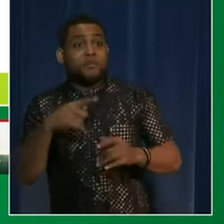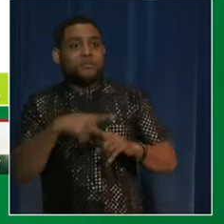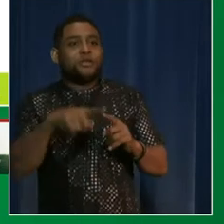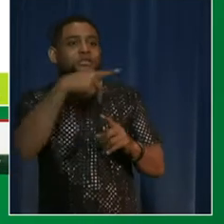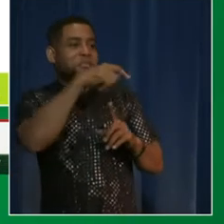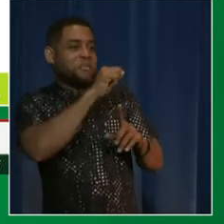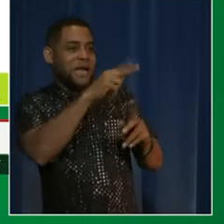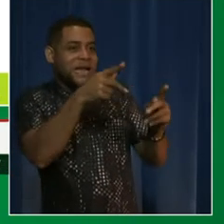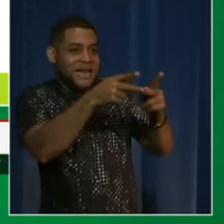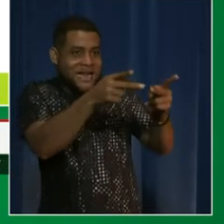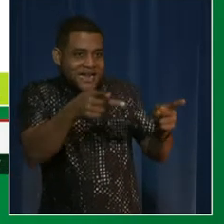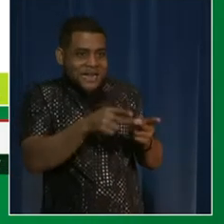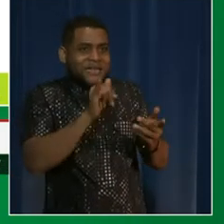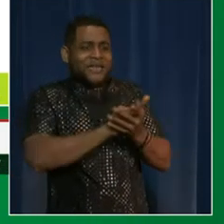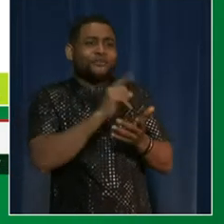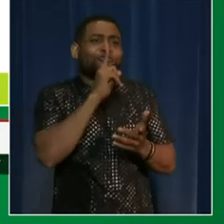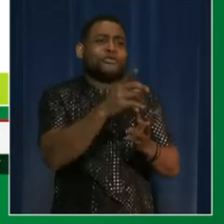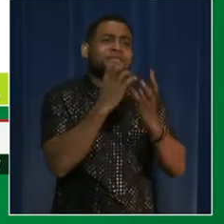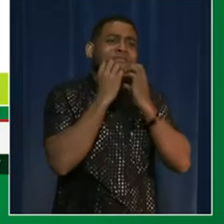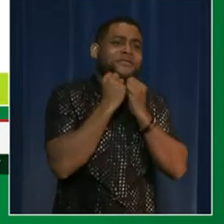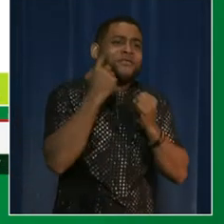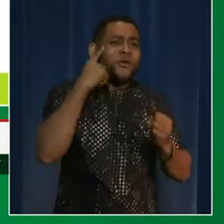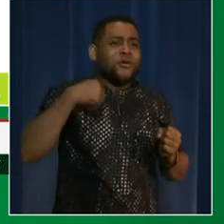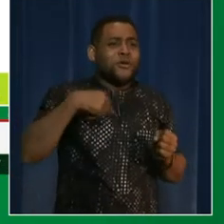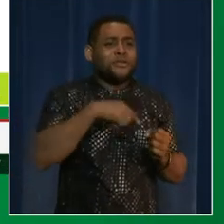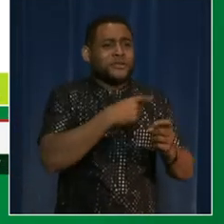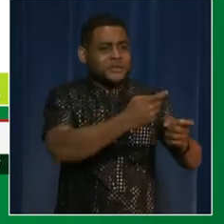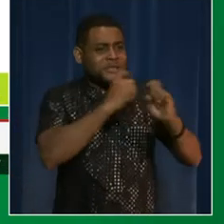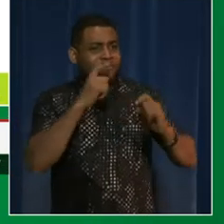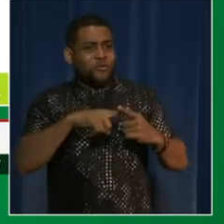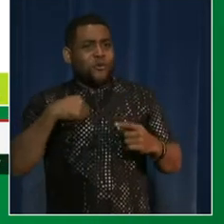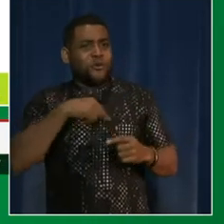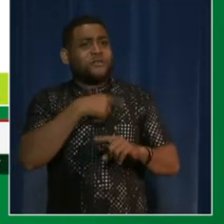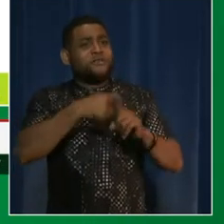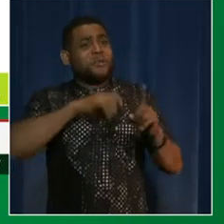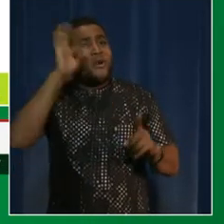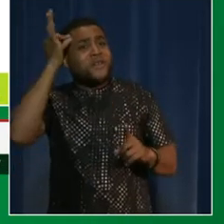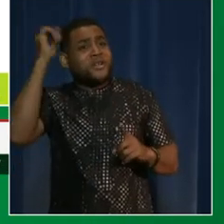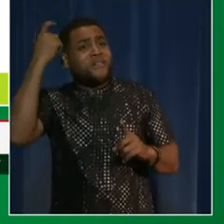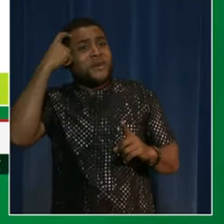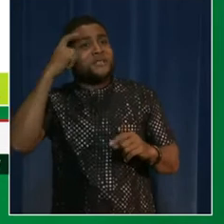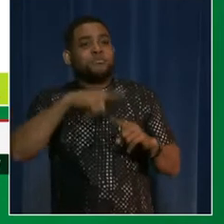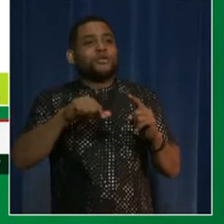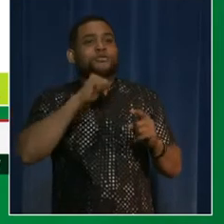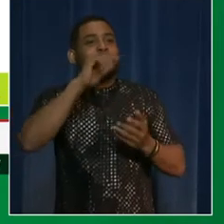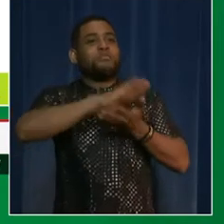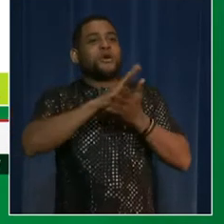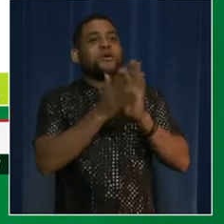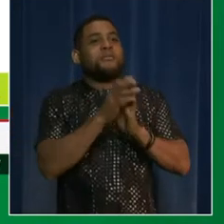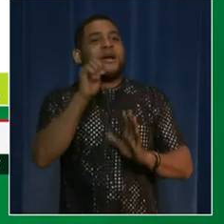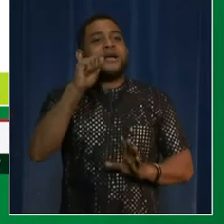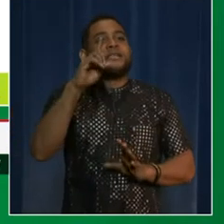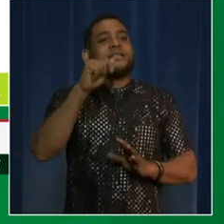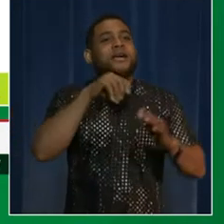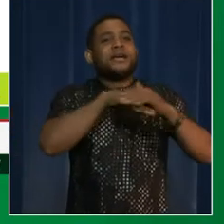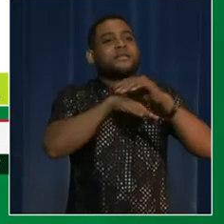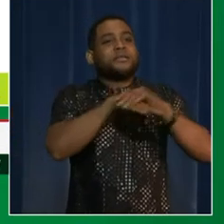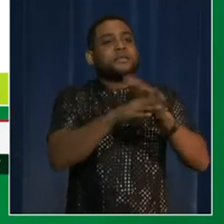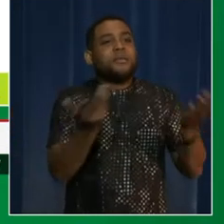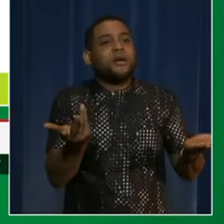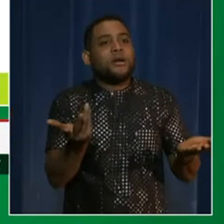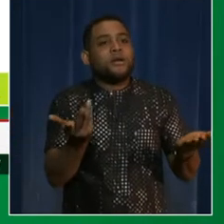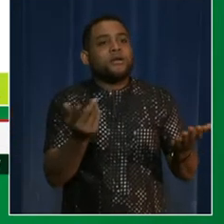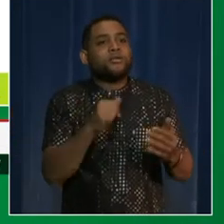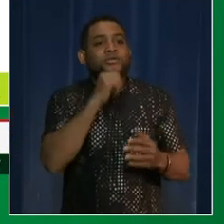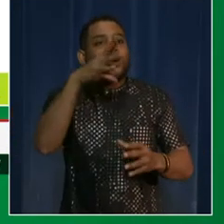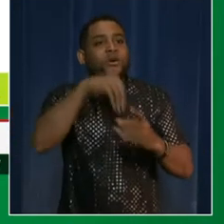of our inventory, transferred from the federal government during the 70s, has not been ADA accessible, so it isn't inclusive for all residents to be able to enjoy that